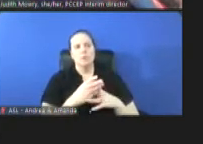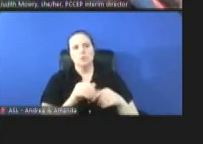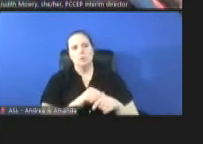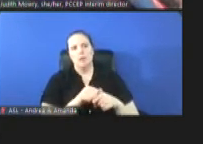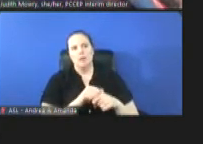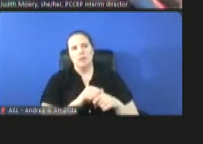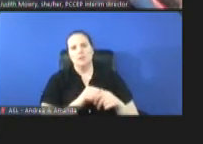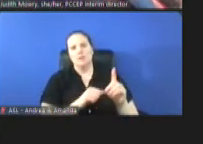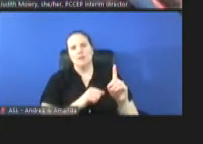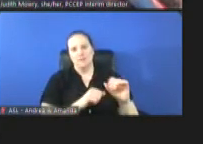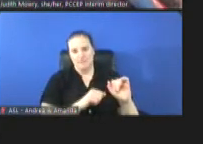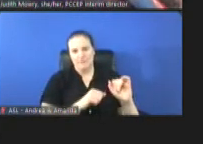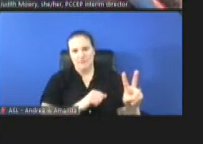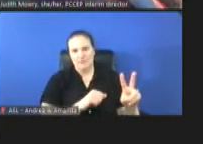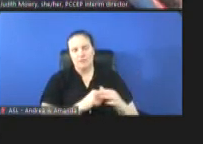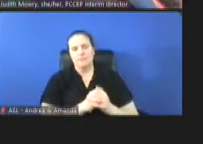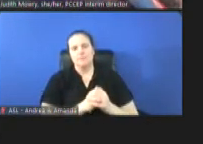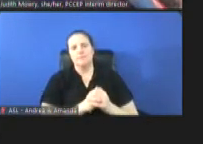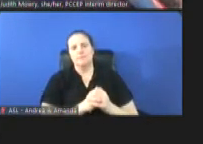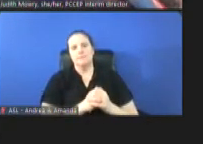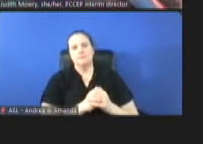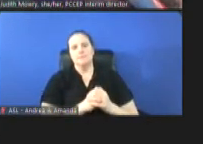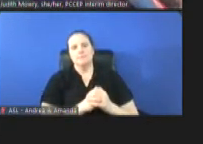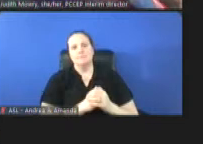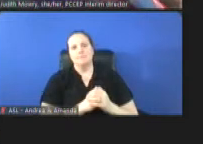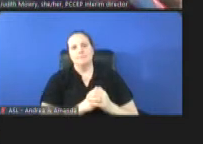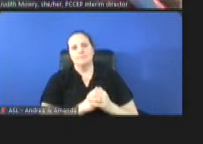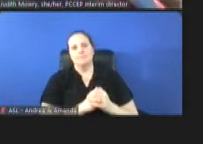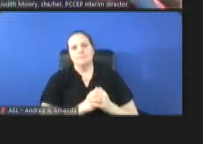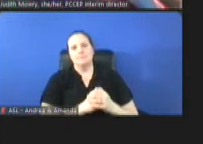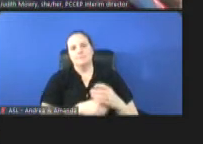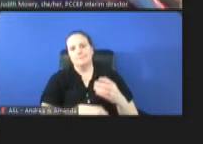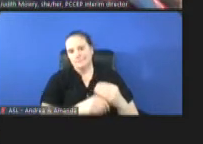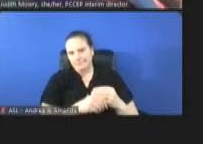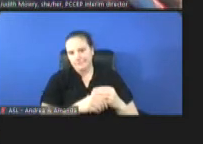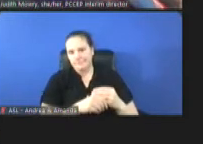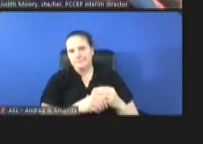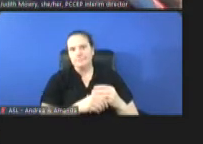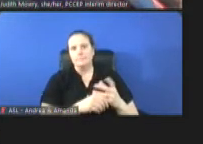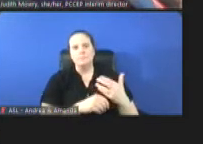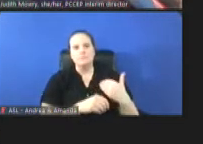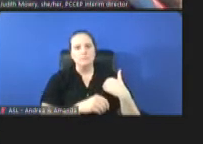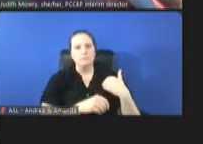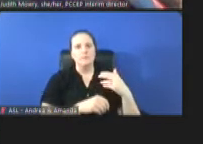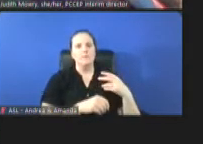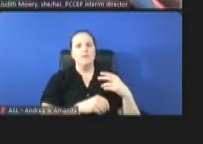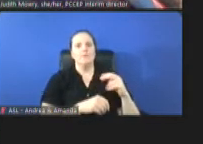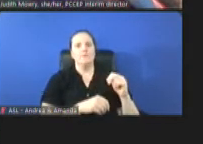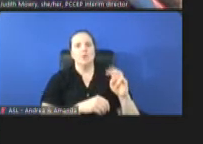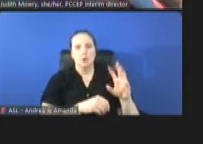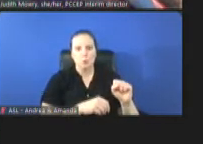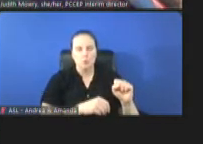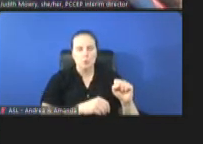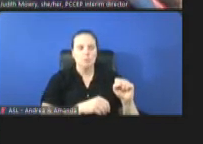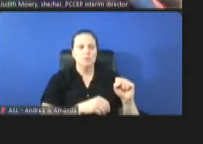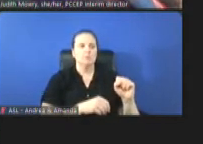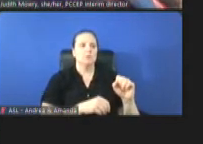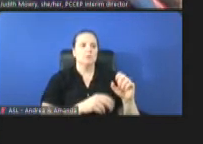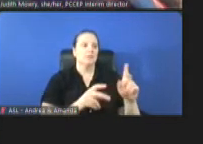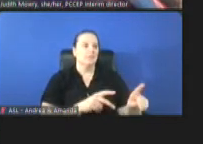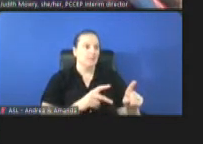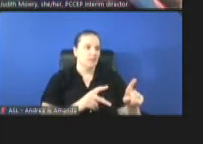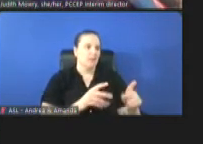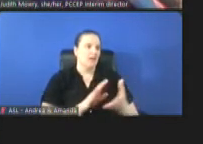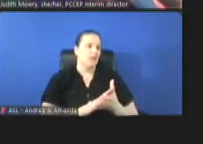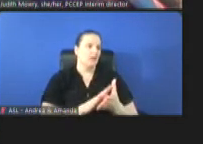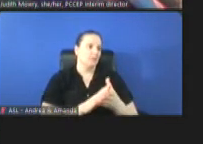division. And then in addition, you know, we'll have the new civilian academic director. And,